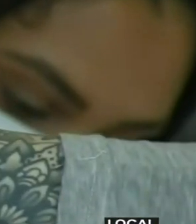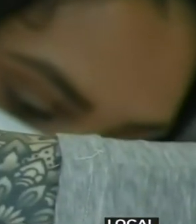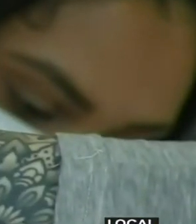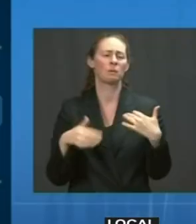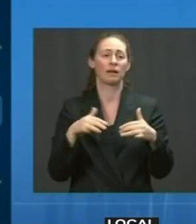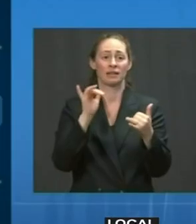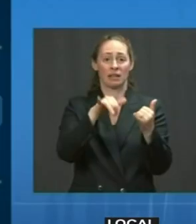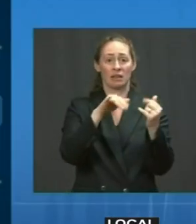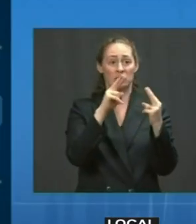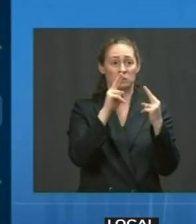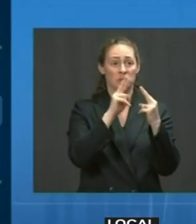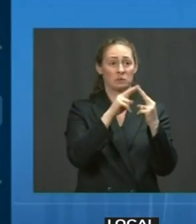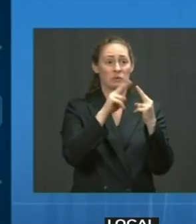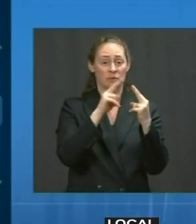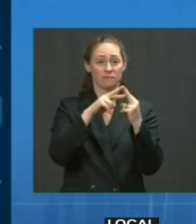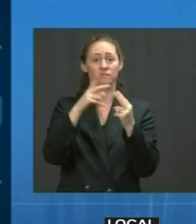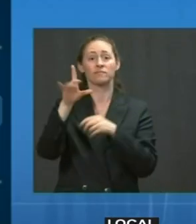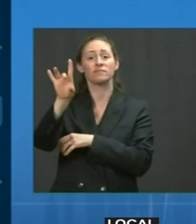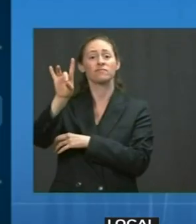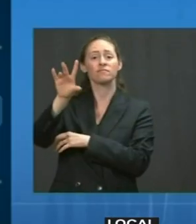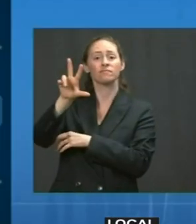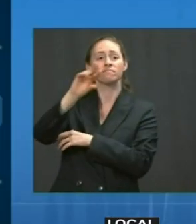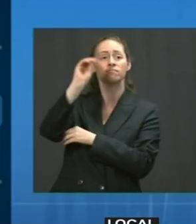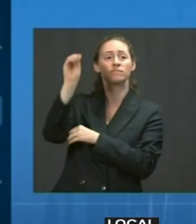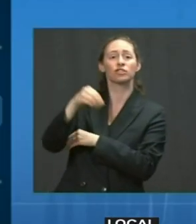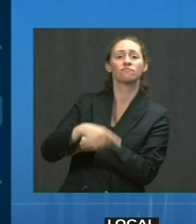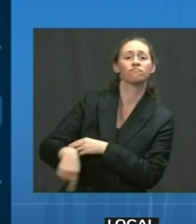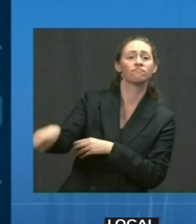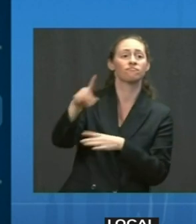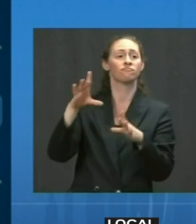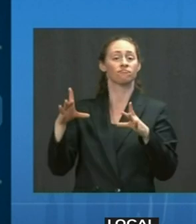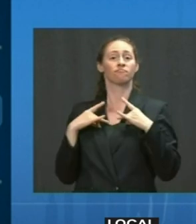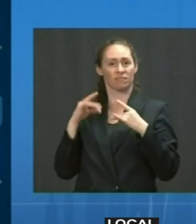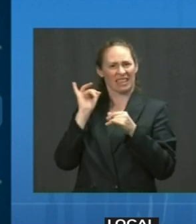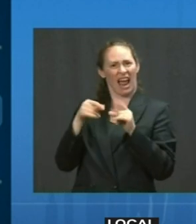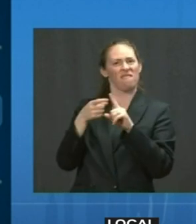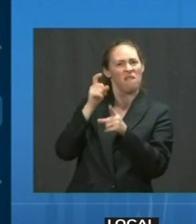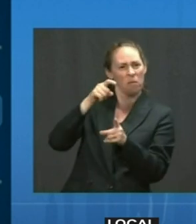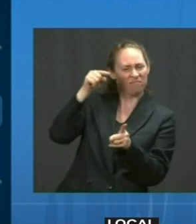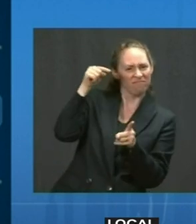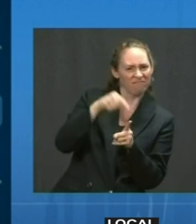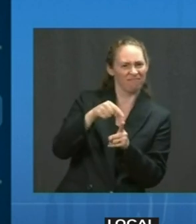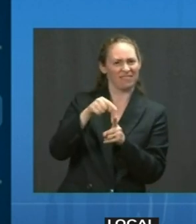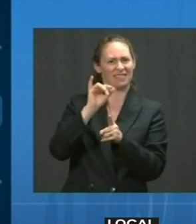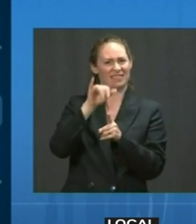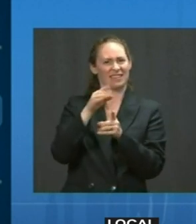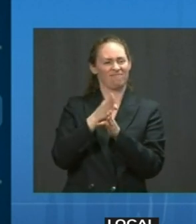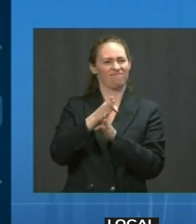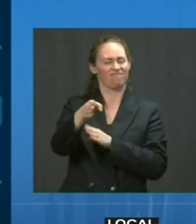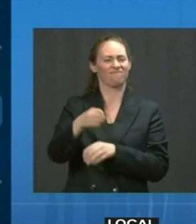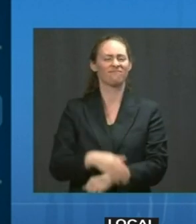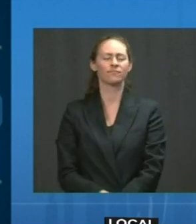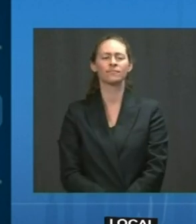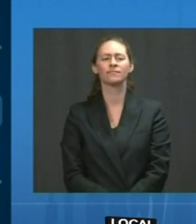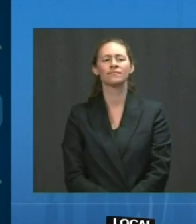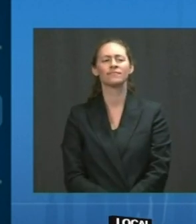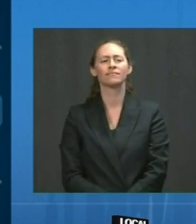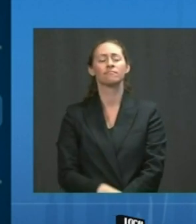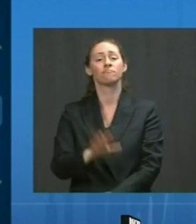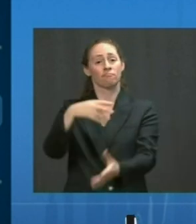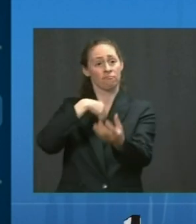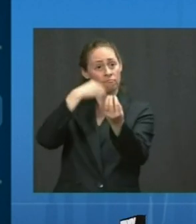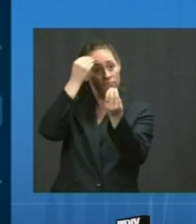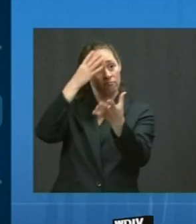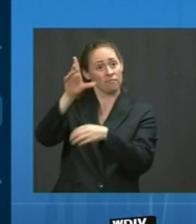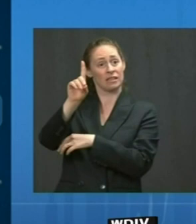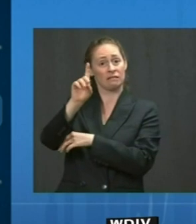the country. Compared to the virus we had circulating initially in the United States at the start of the pandemic, the Delta variant is more